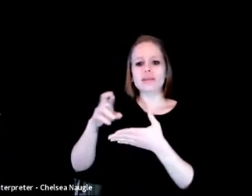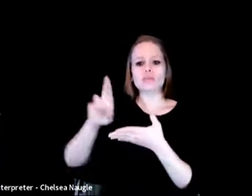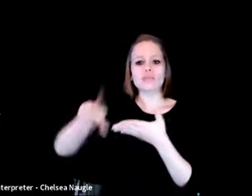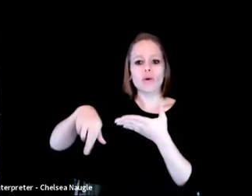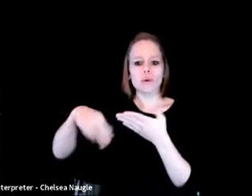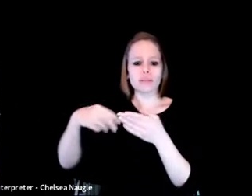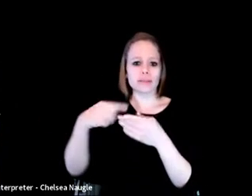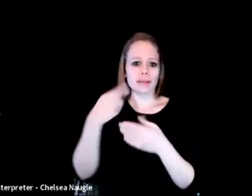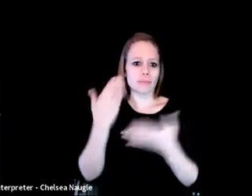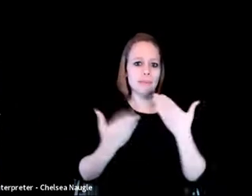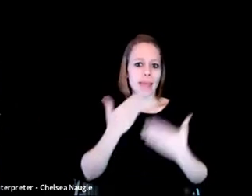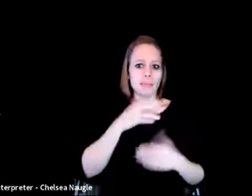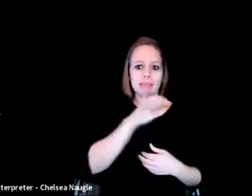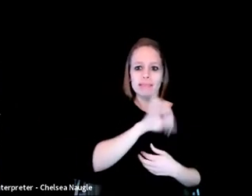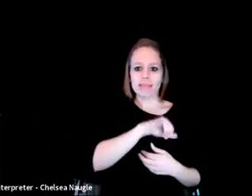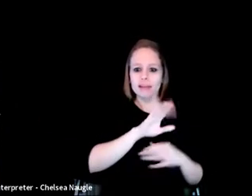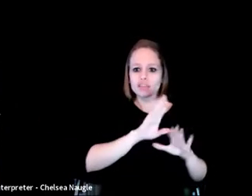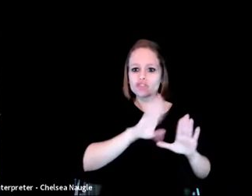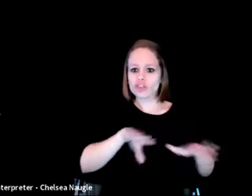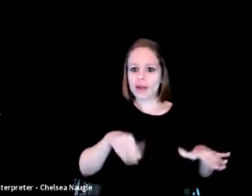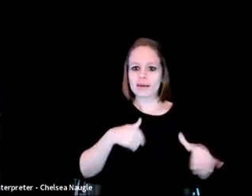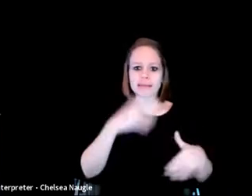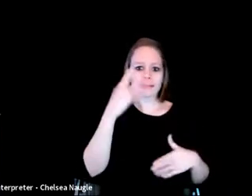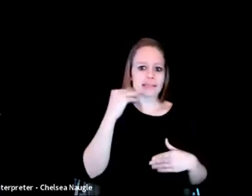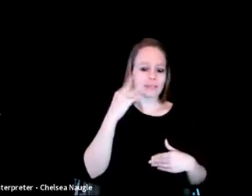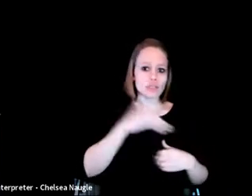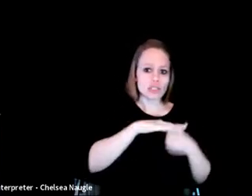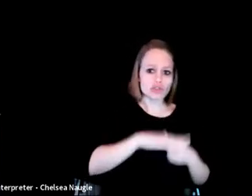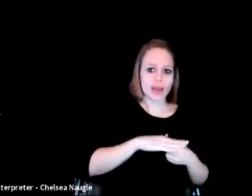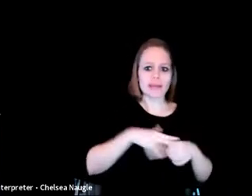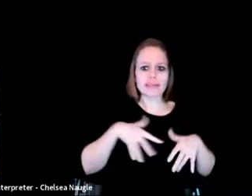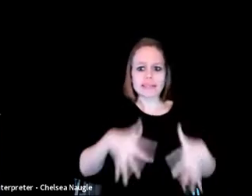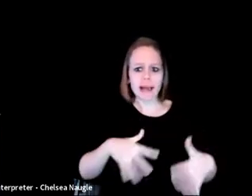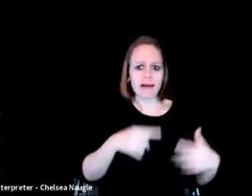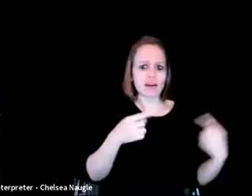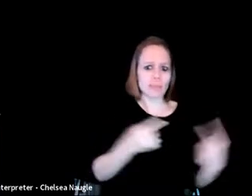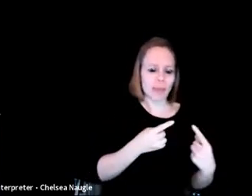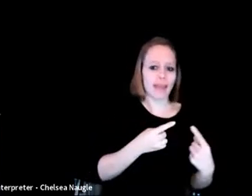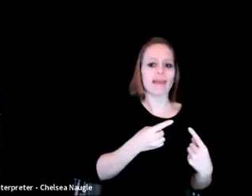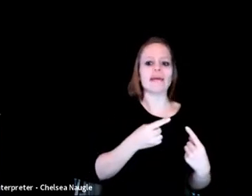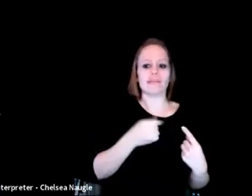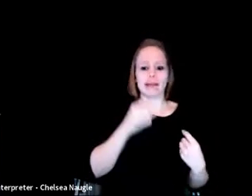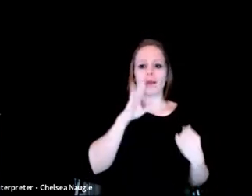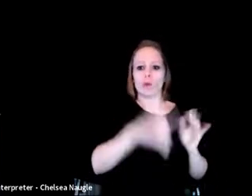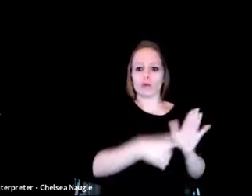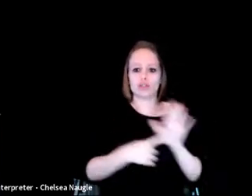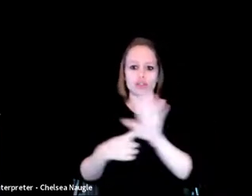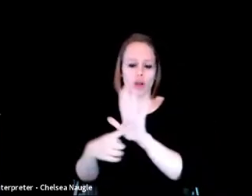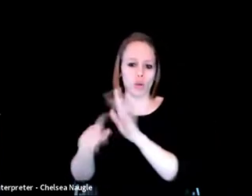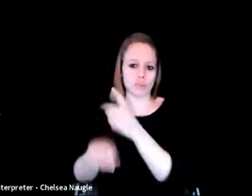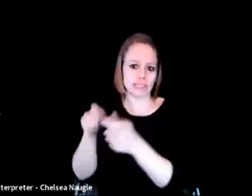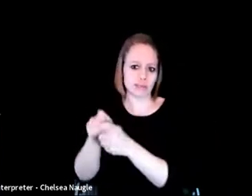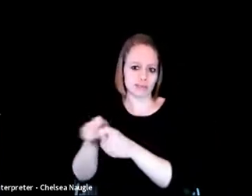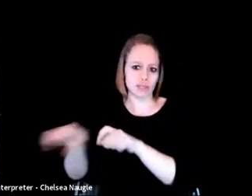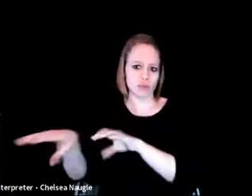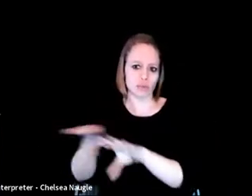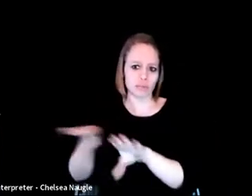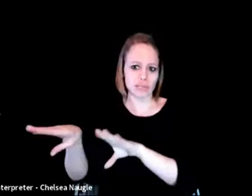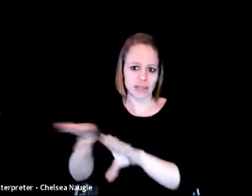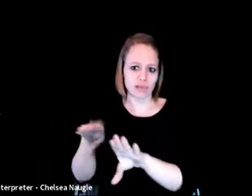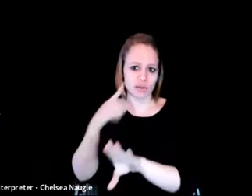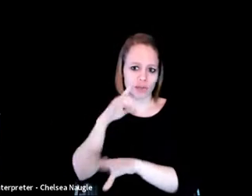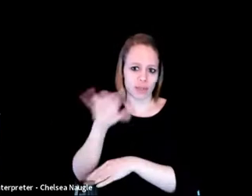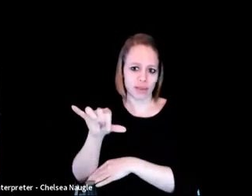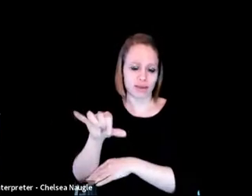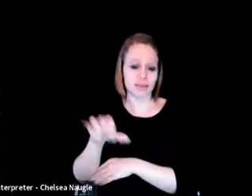child isn't able to express, or stress or anxiety they're feeling, or some kind of unmet sensory need. And then finally, I'll just point